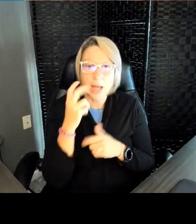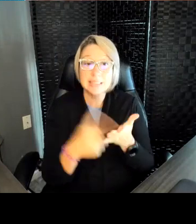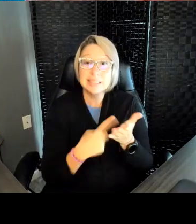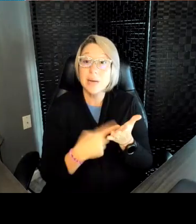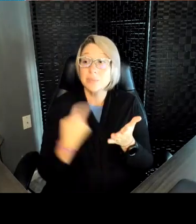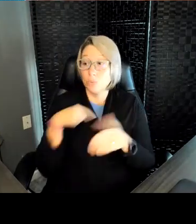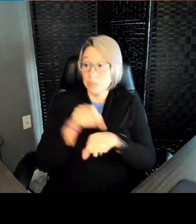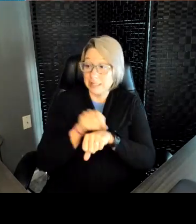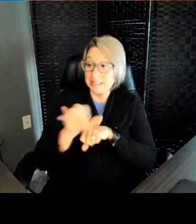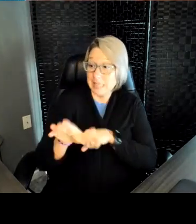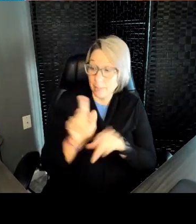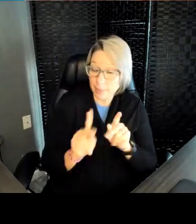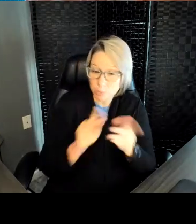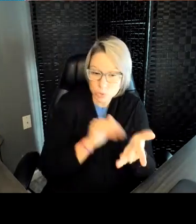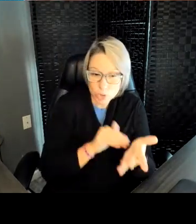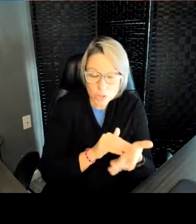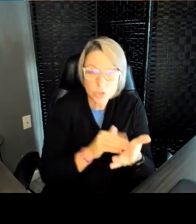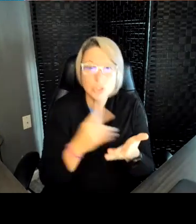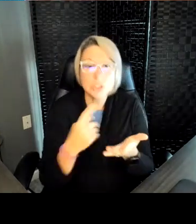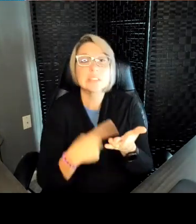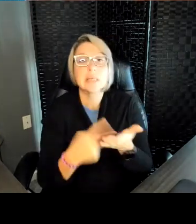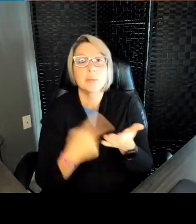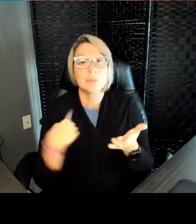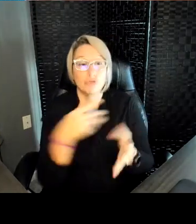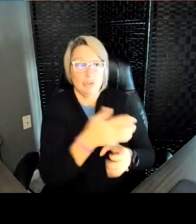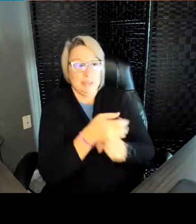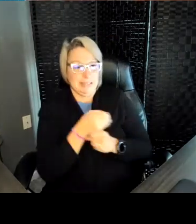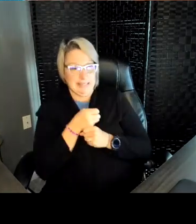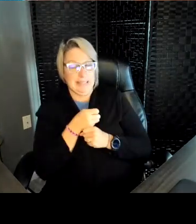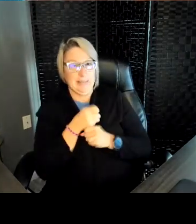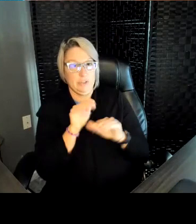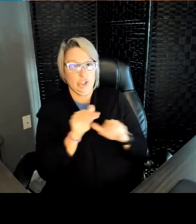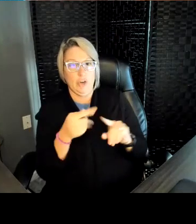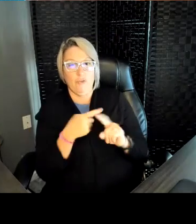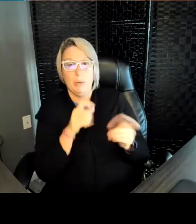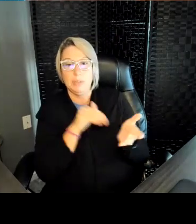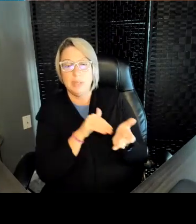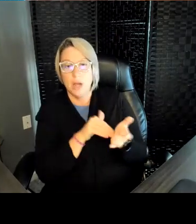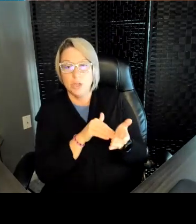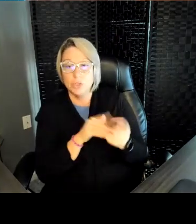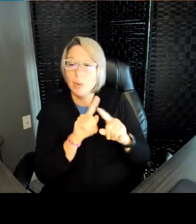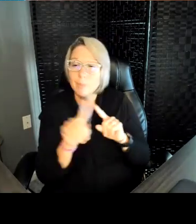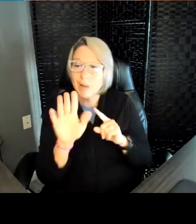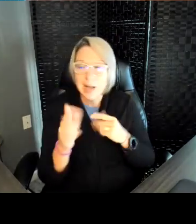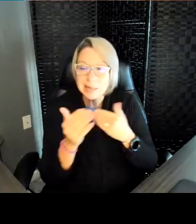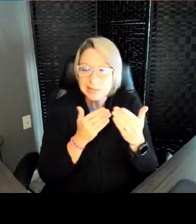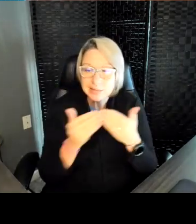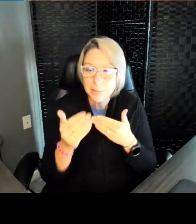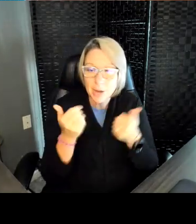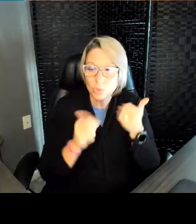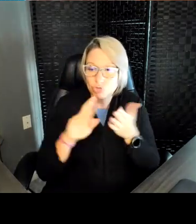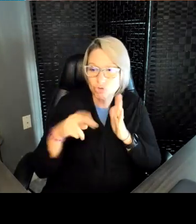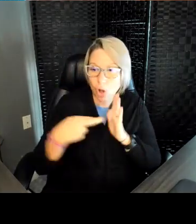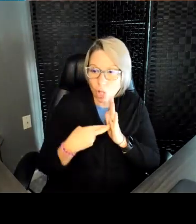the kids to the doctor. Sometimes we're the people that we receive the kids from the doctor. But what I will say to you is no matter which role you're in,